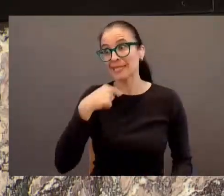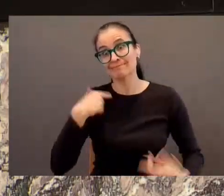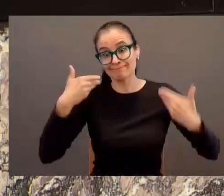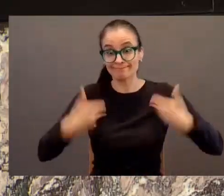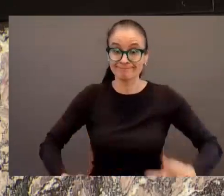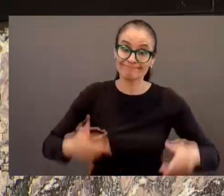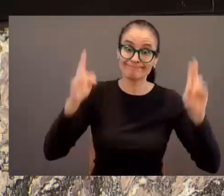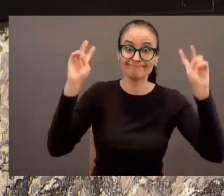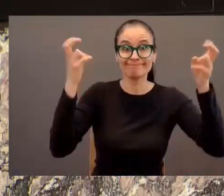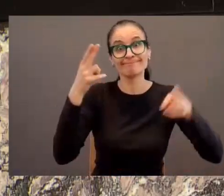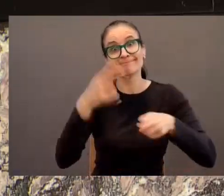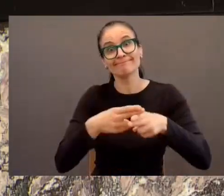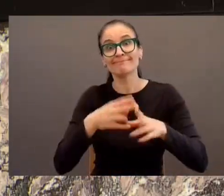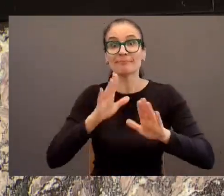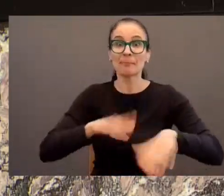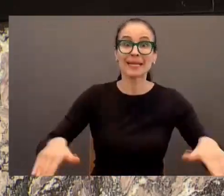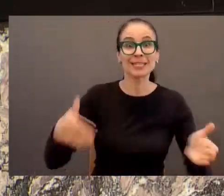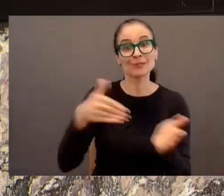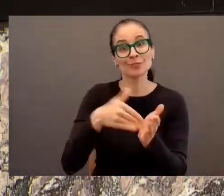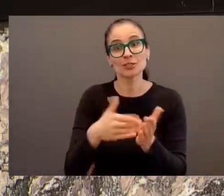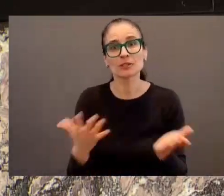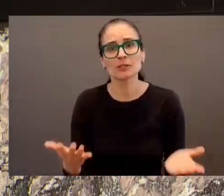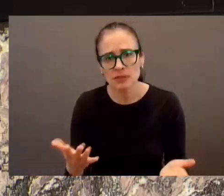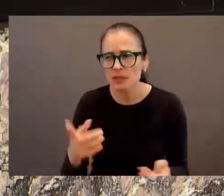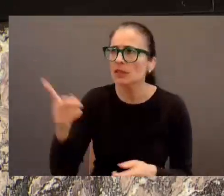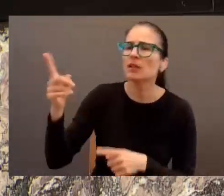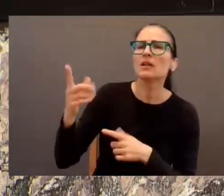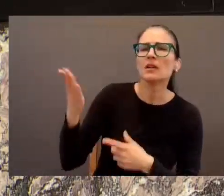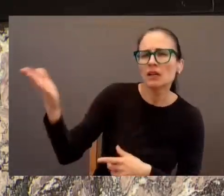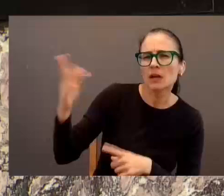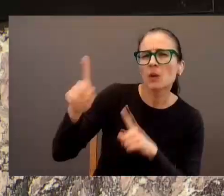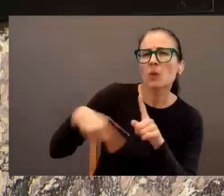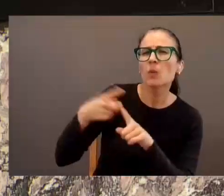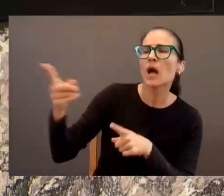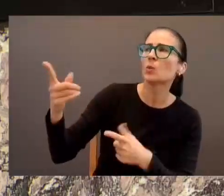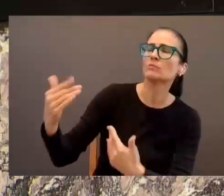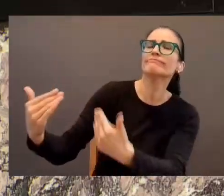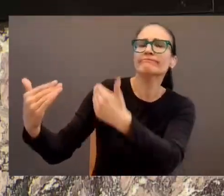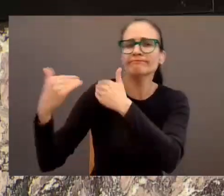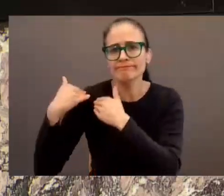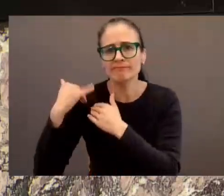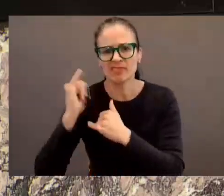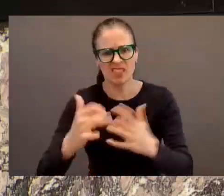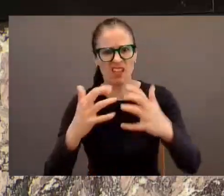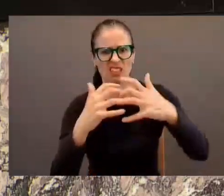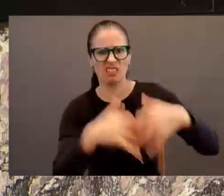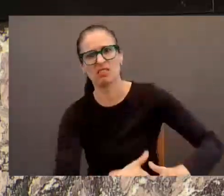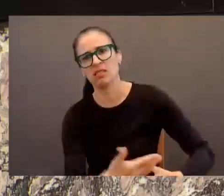responsibility for this collapse and direct the Minister of Health to meet with frontline doctors immediately?